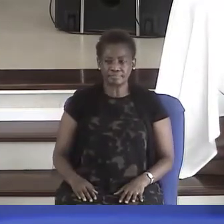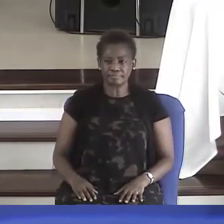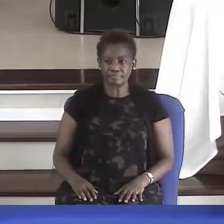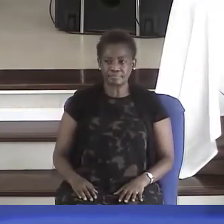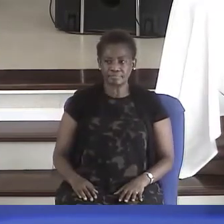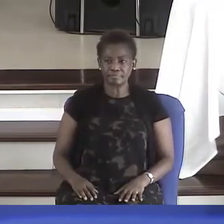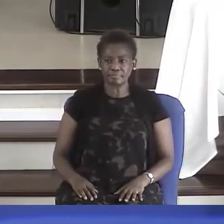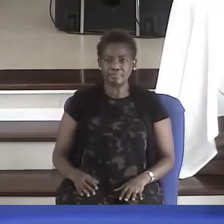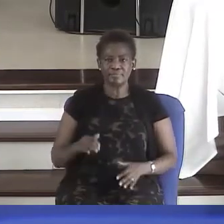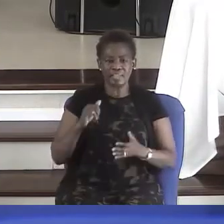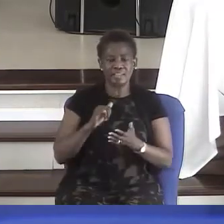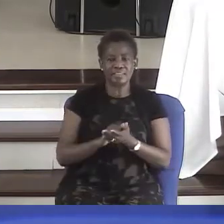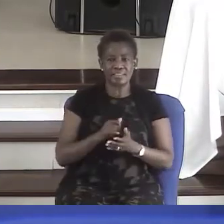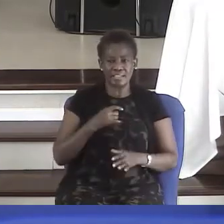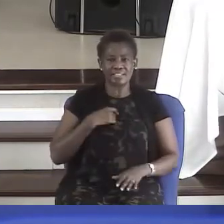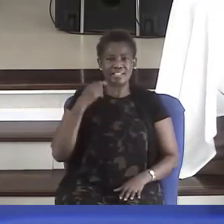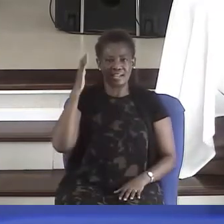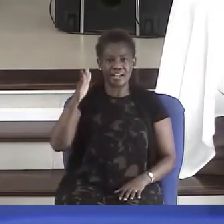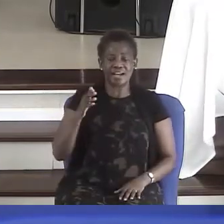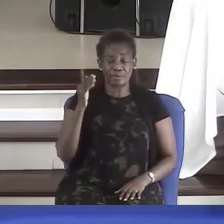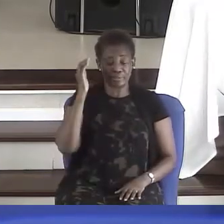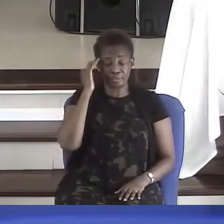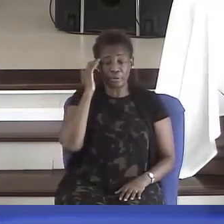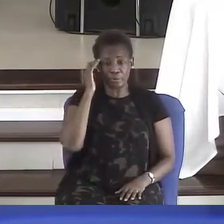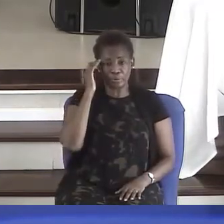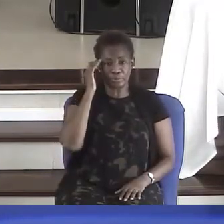That I may know him.